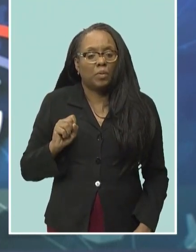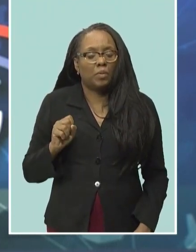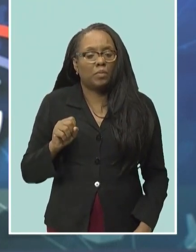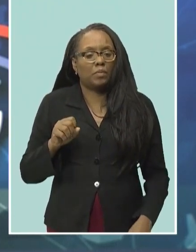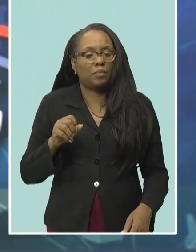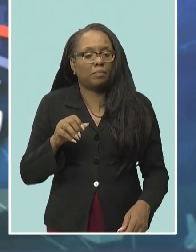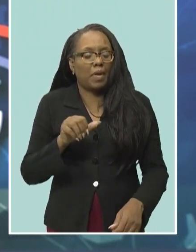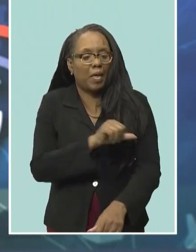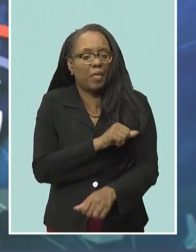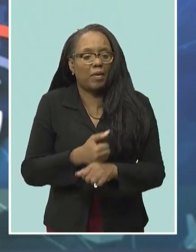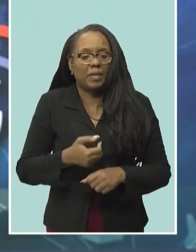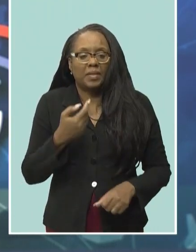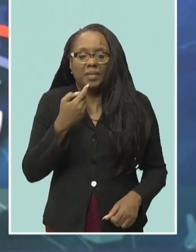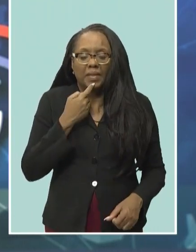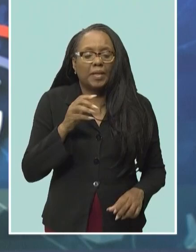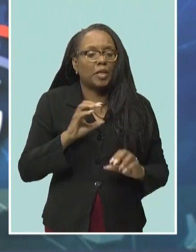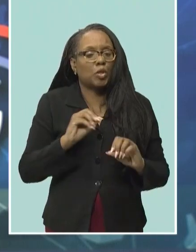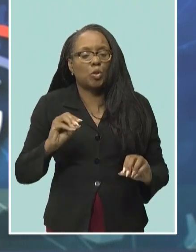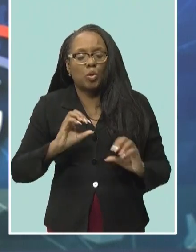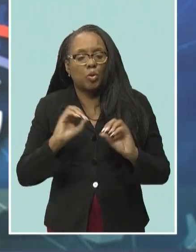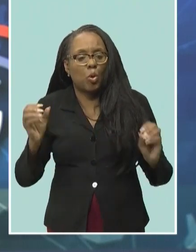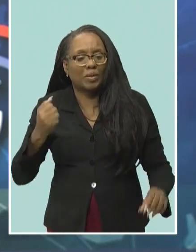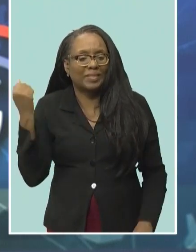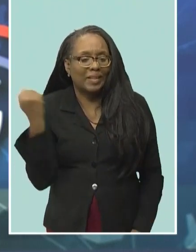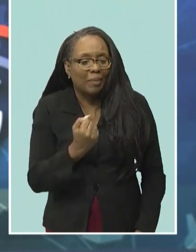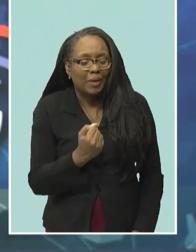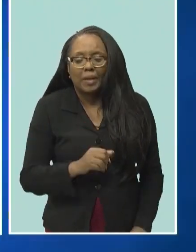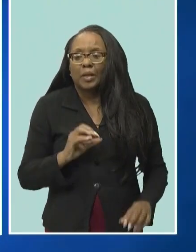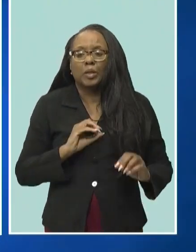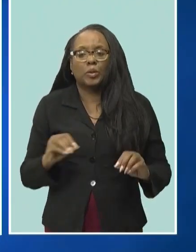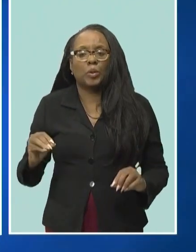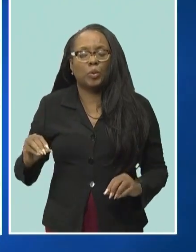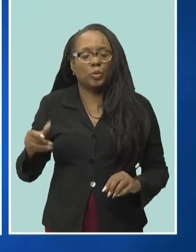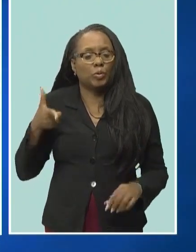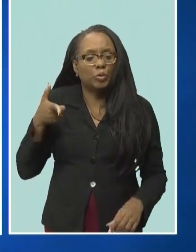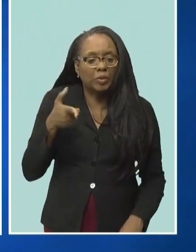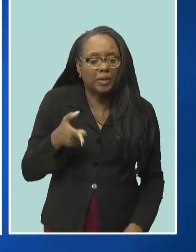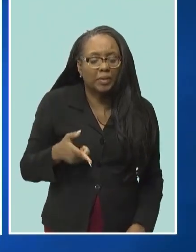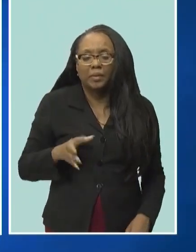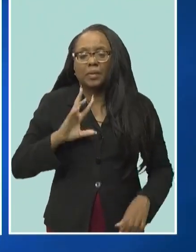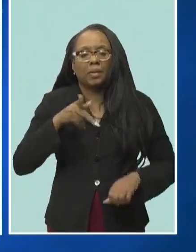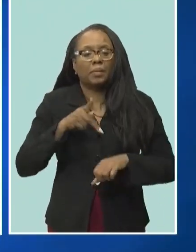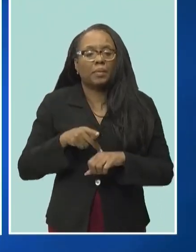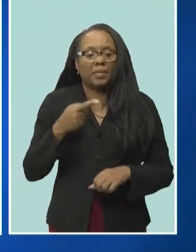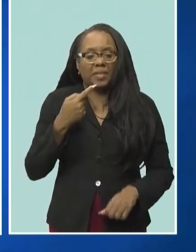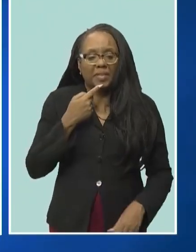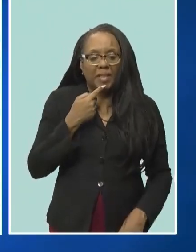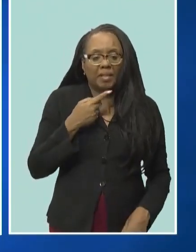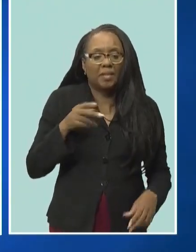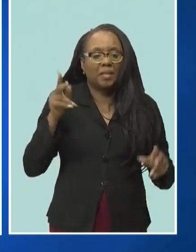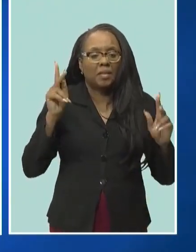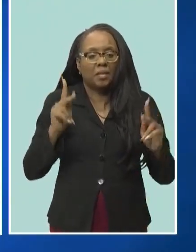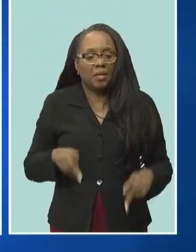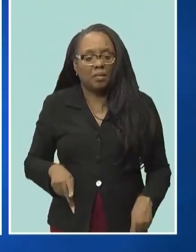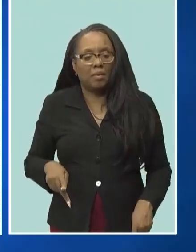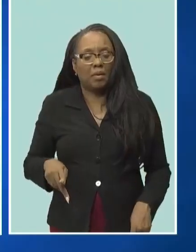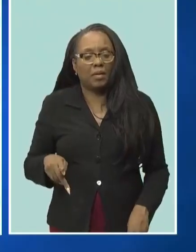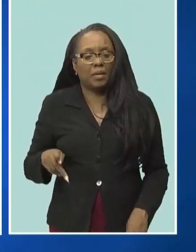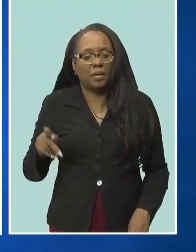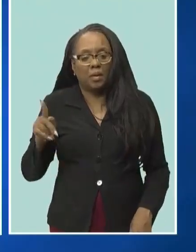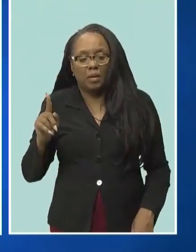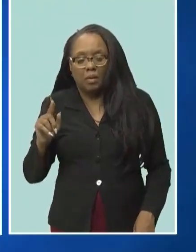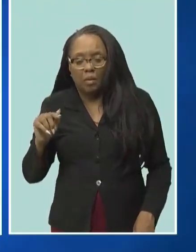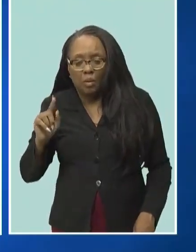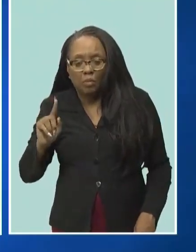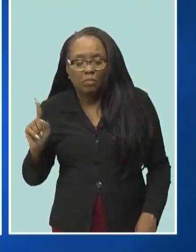today, despite social media reports. Principal Major Michael Boyce told CBC News they were alerted that someone was